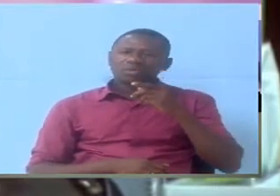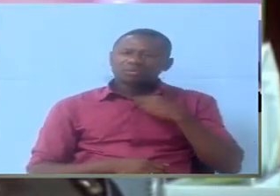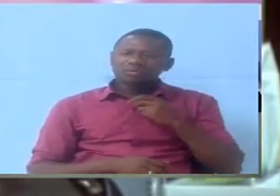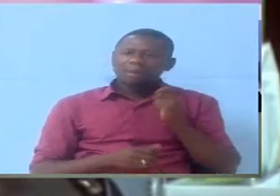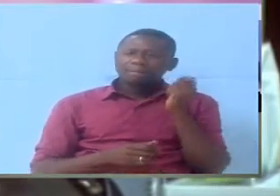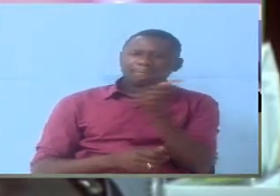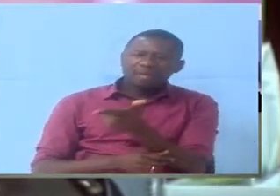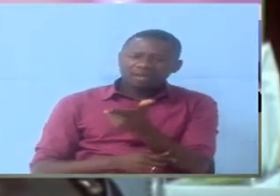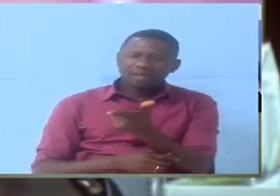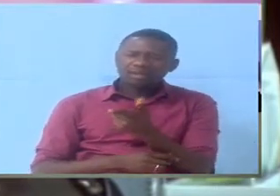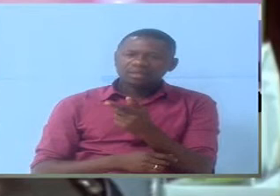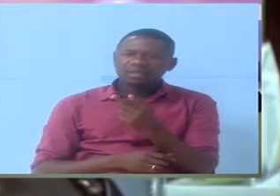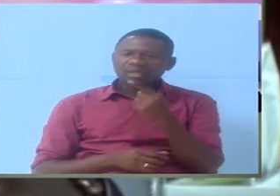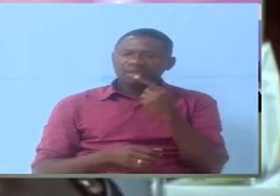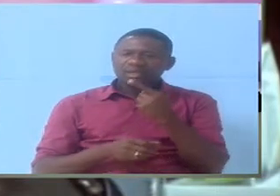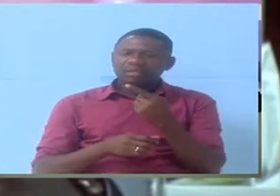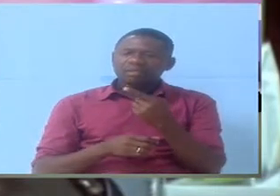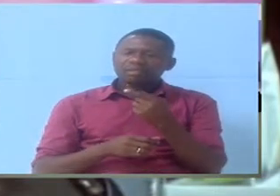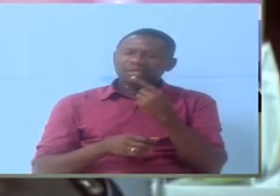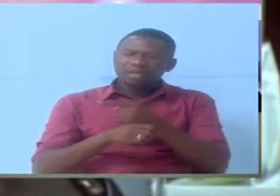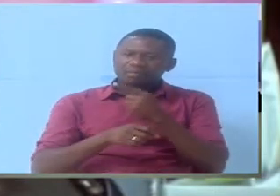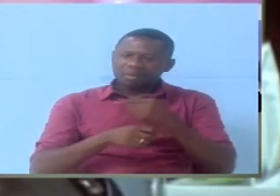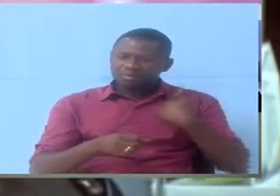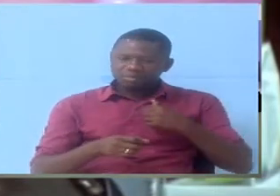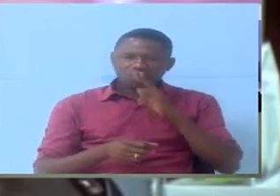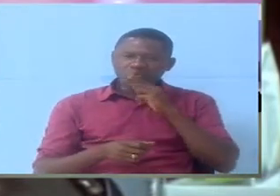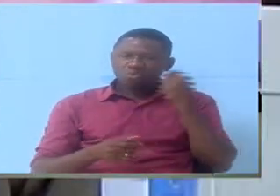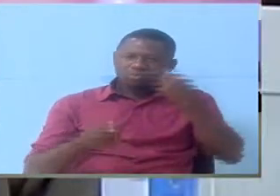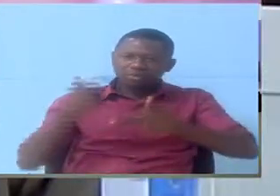ticket from Khartoum to Darfur?